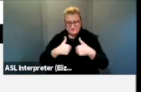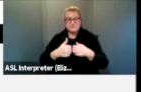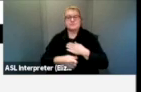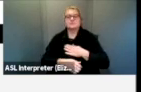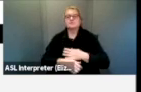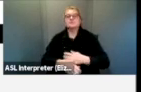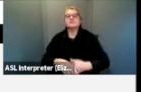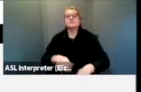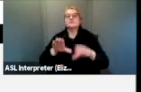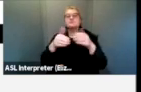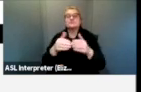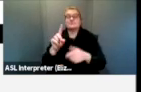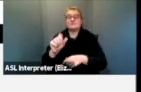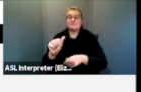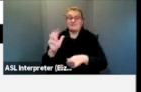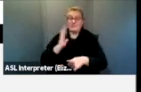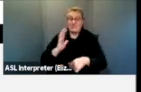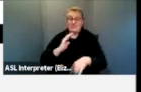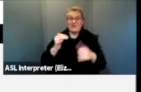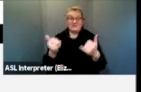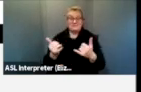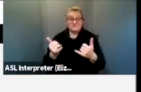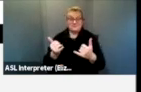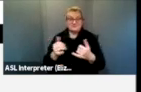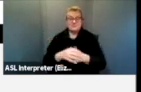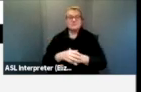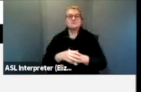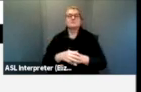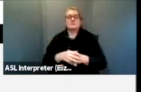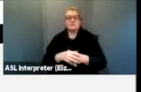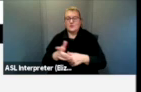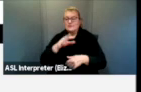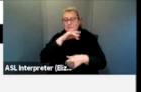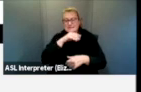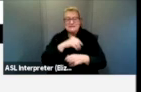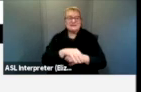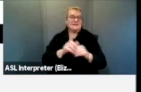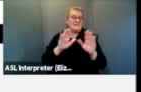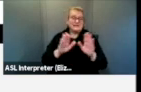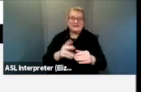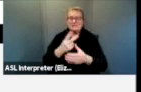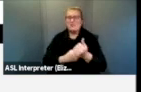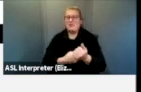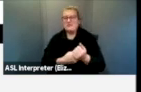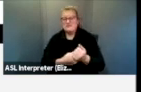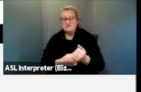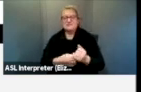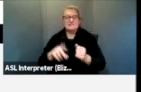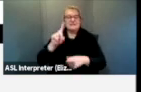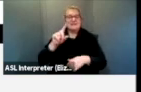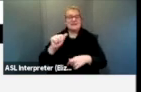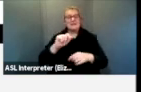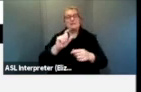of disability then and now was relentlessly messy and contested. Right? So there's this idea that disability is